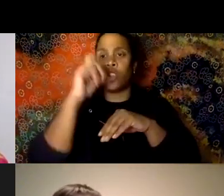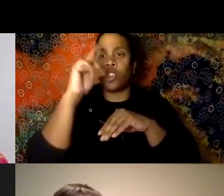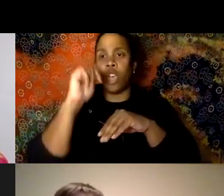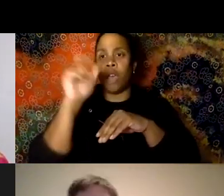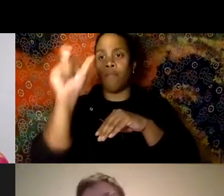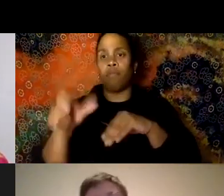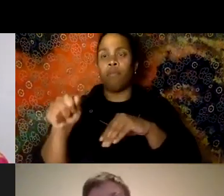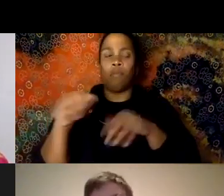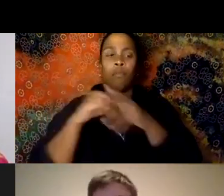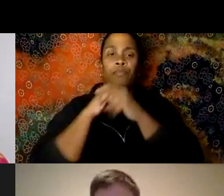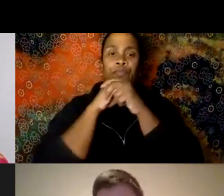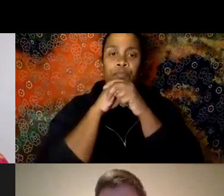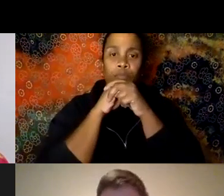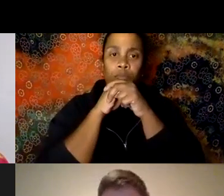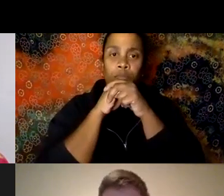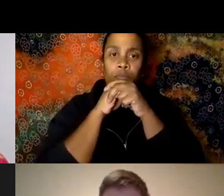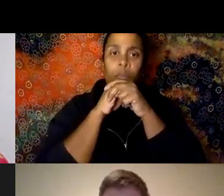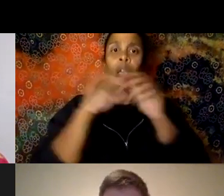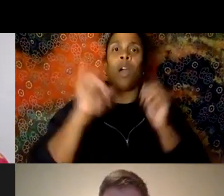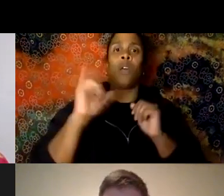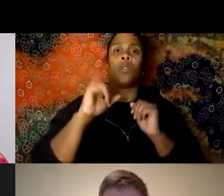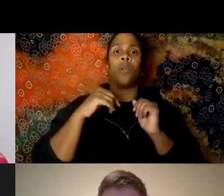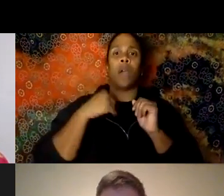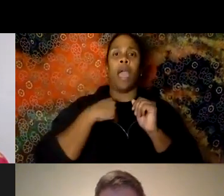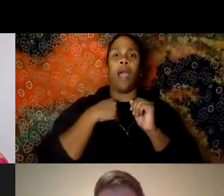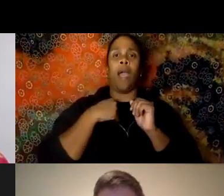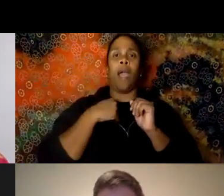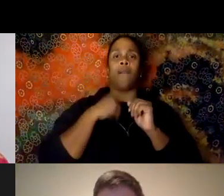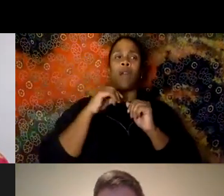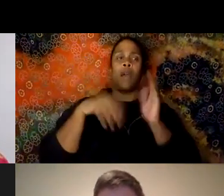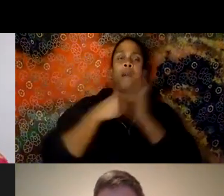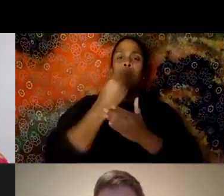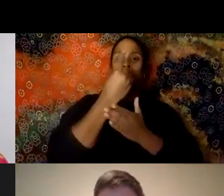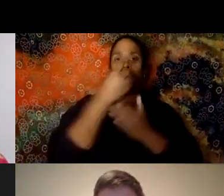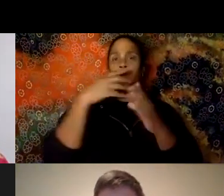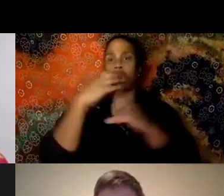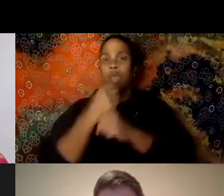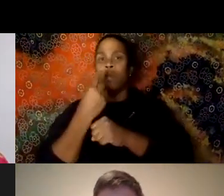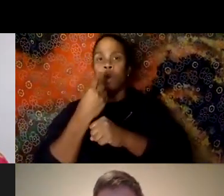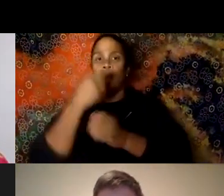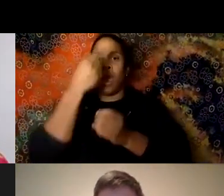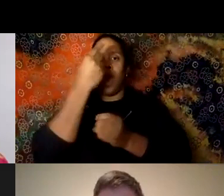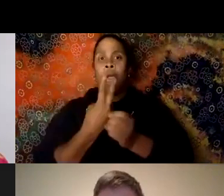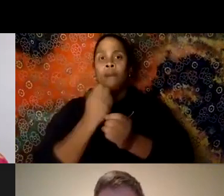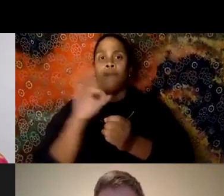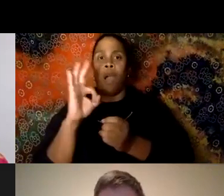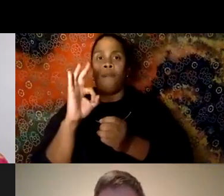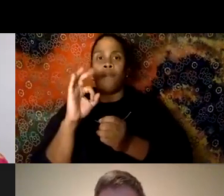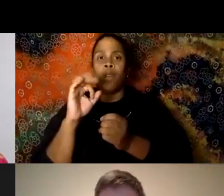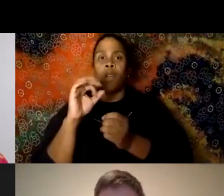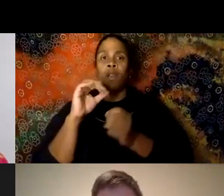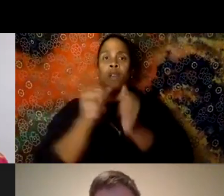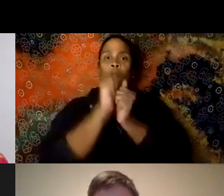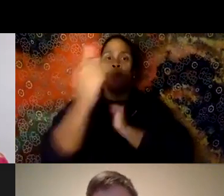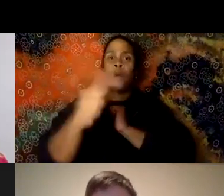michalski.amanda@gmail.com. And I am also offering buy one, get one half off on remote Reiki and